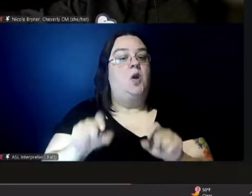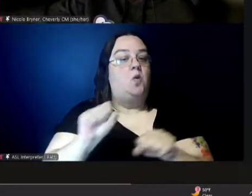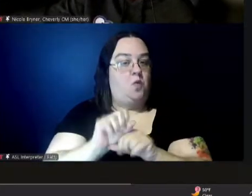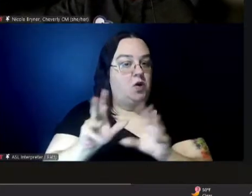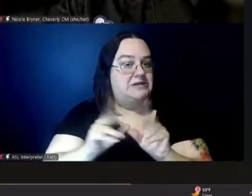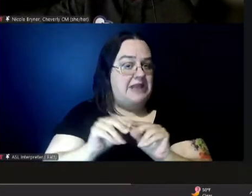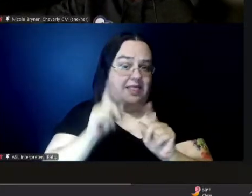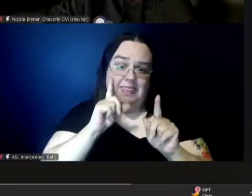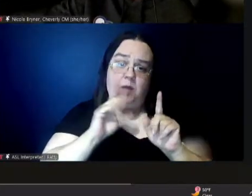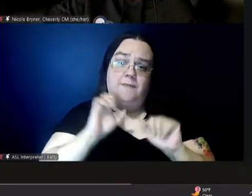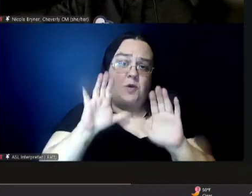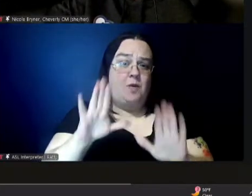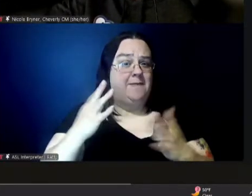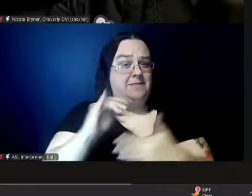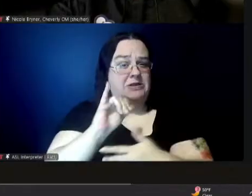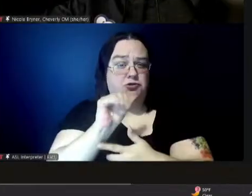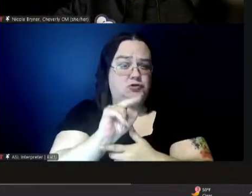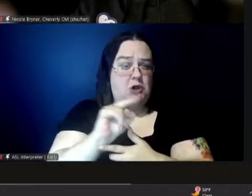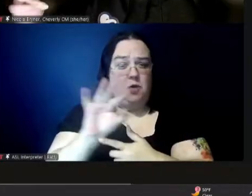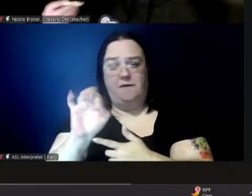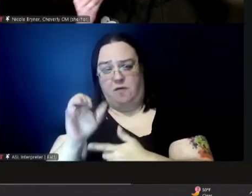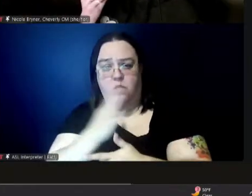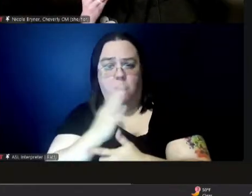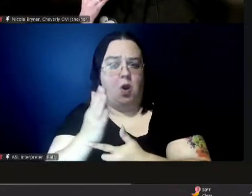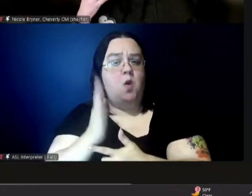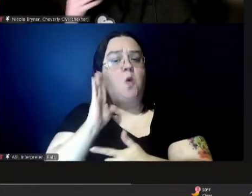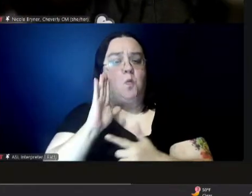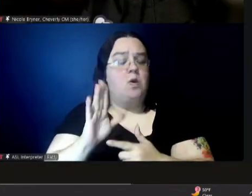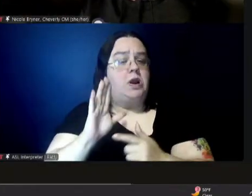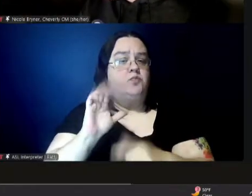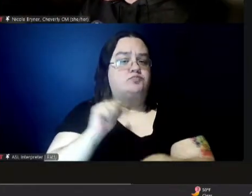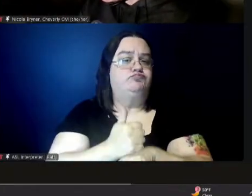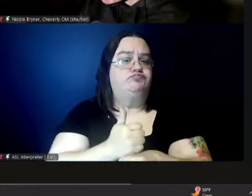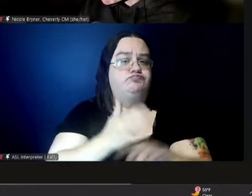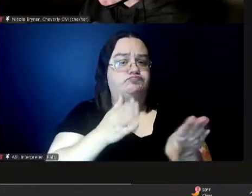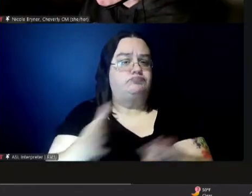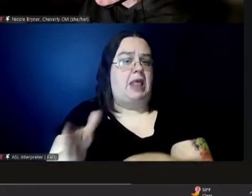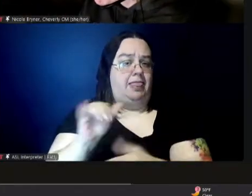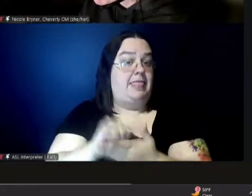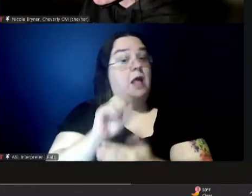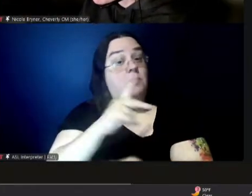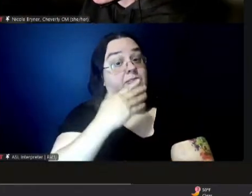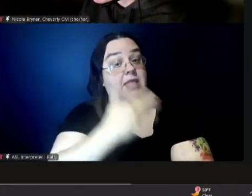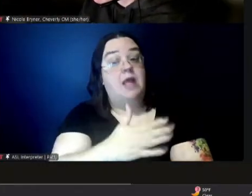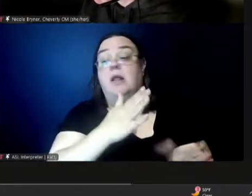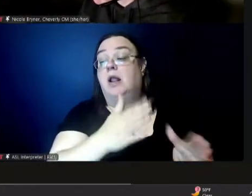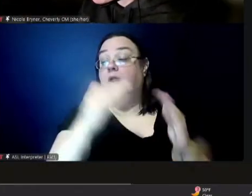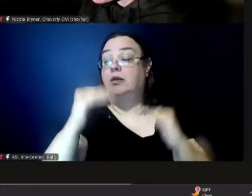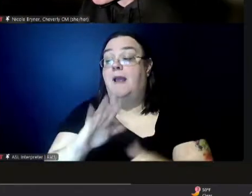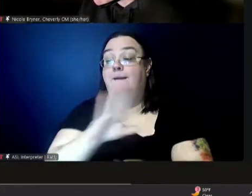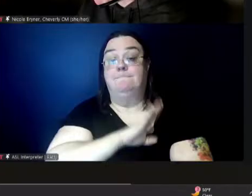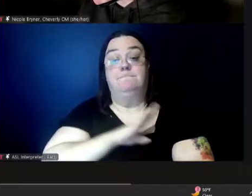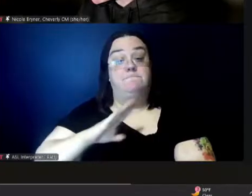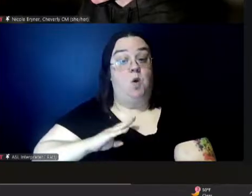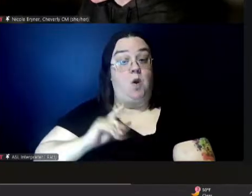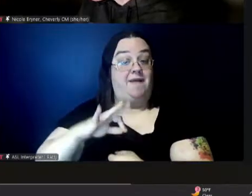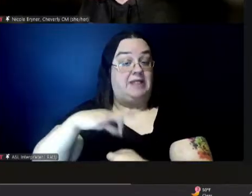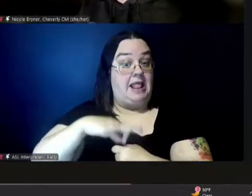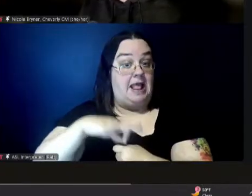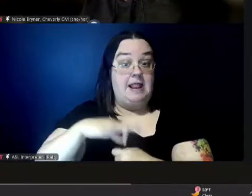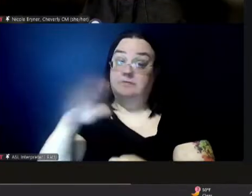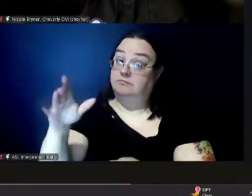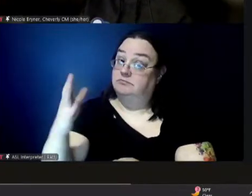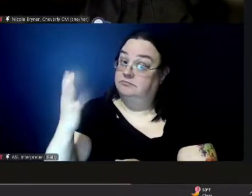January or February. Yeah, we'll facilitate that. Thank you. Next is the Board of Elections. Madam